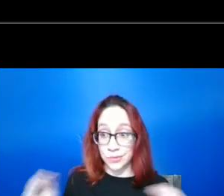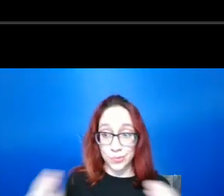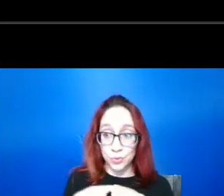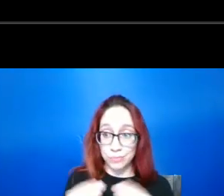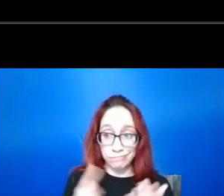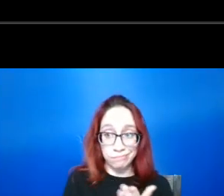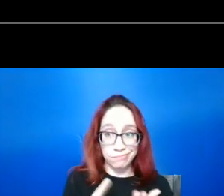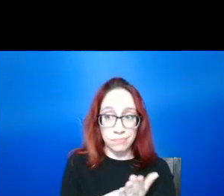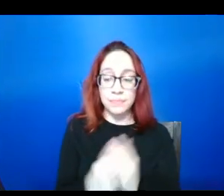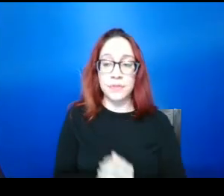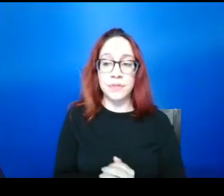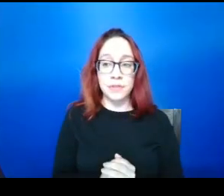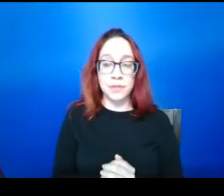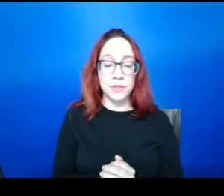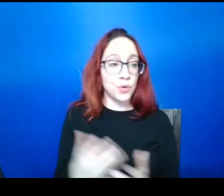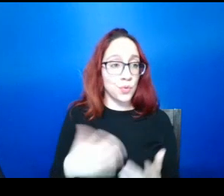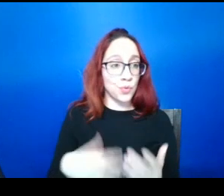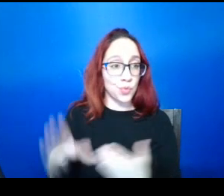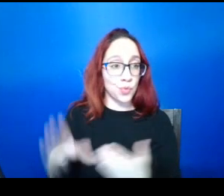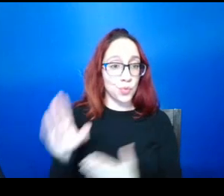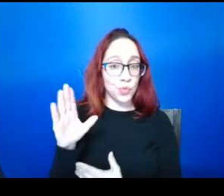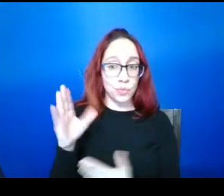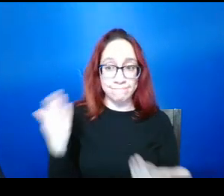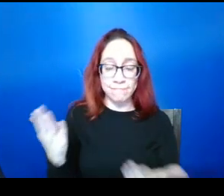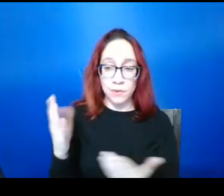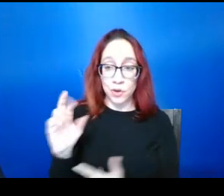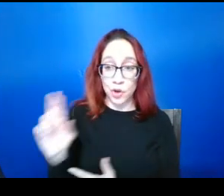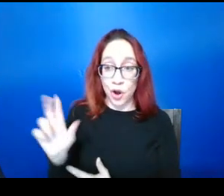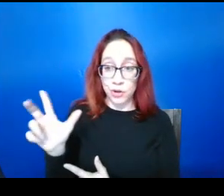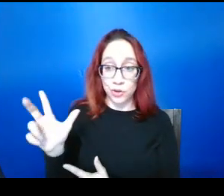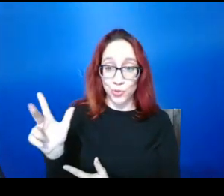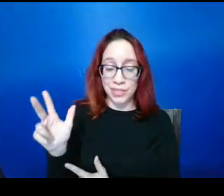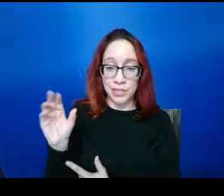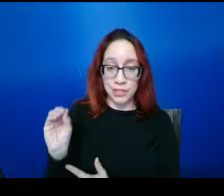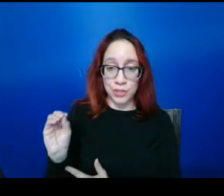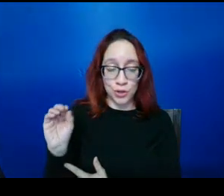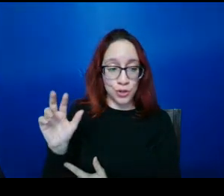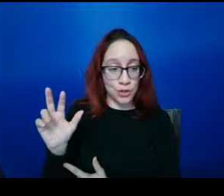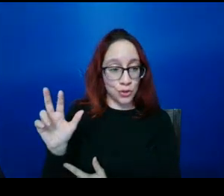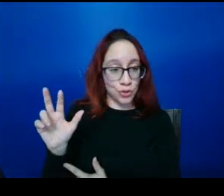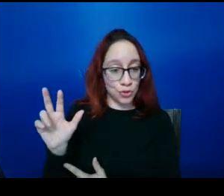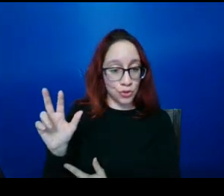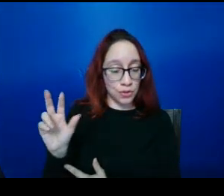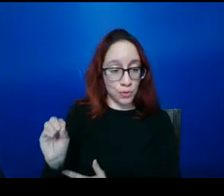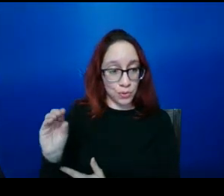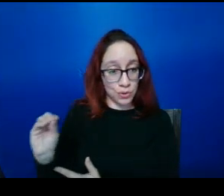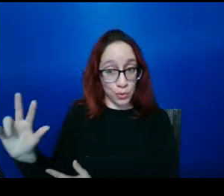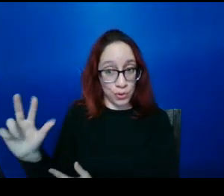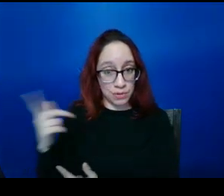discussion, may I have a motion to approve resolution R23-003? So move. Second.